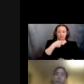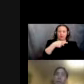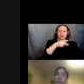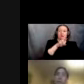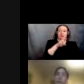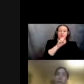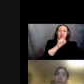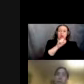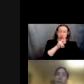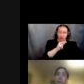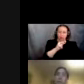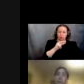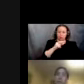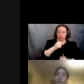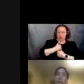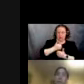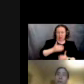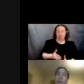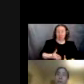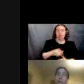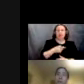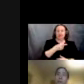helped the Japanese military